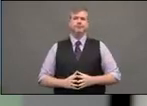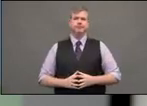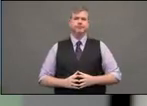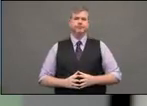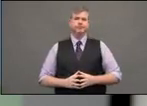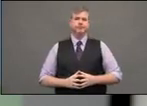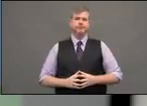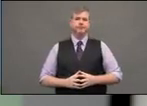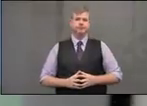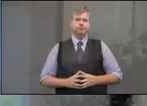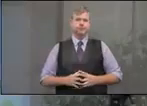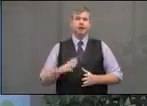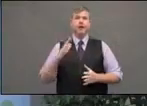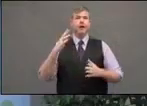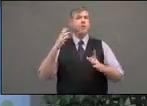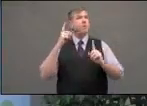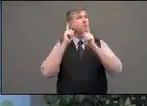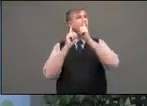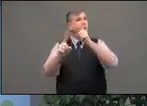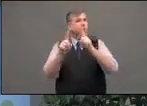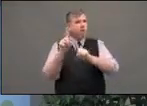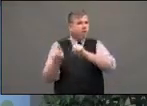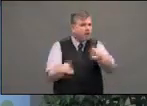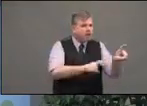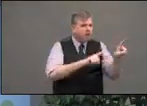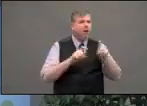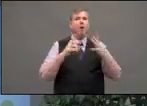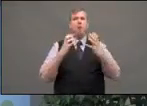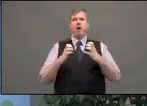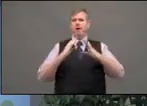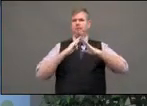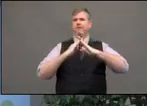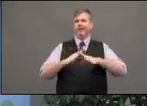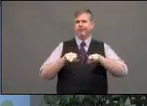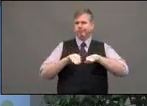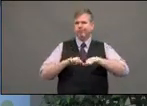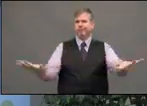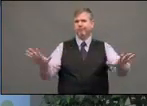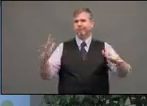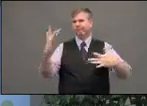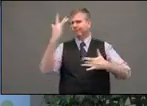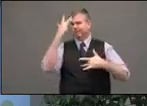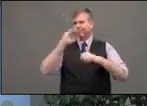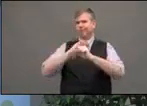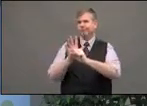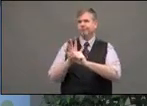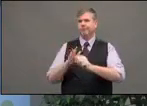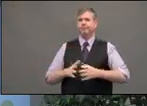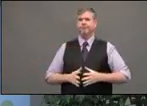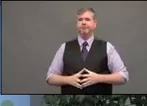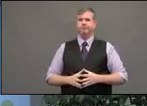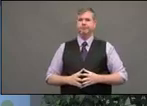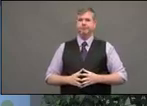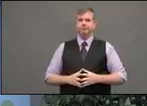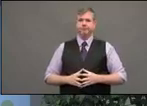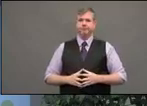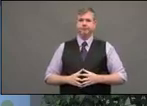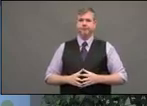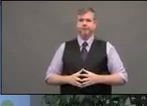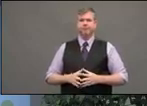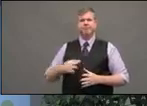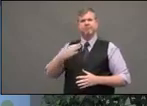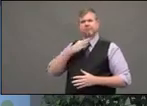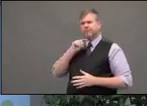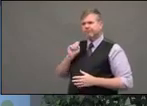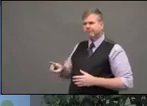spreading. Is contact tracing and case investigation a new practice that we're using for COVID-19? So it's actually not a new practice. This